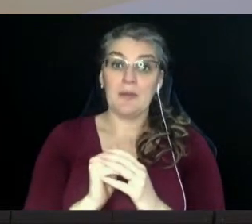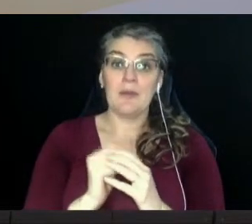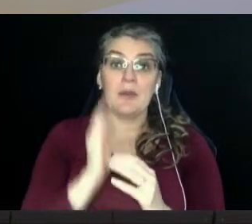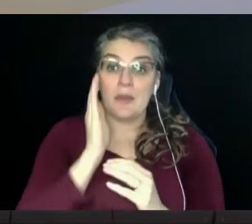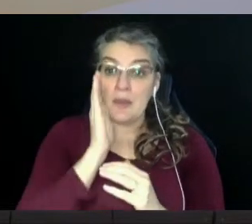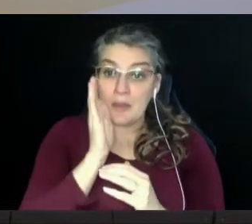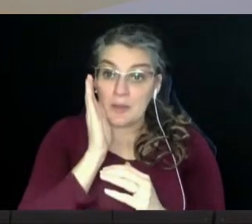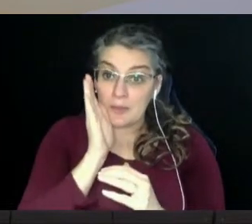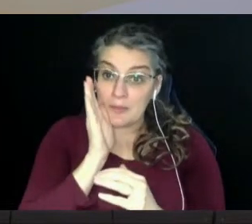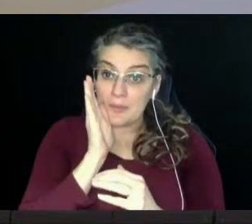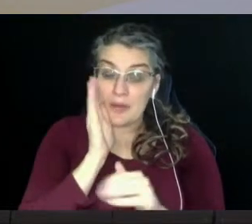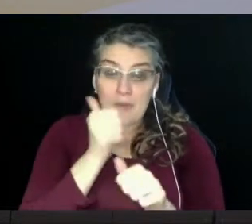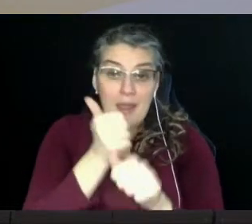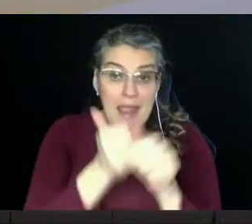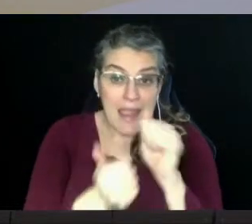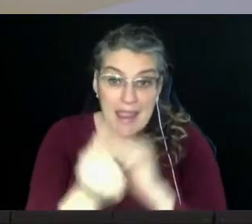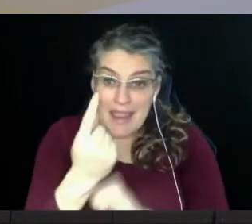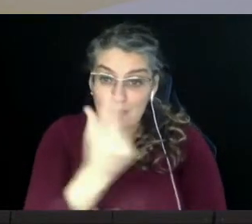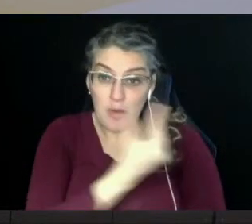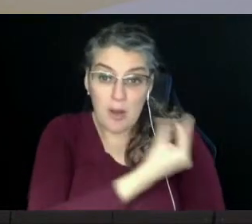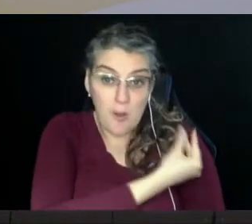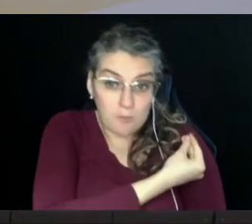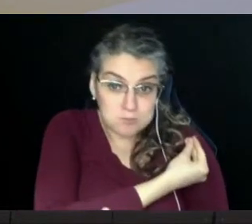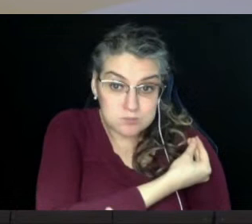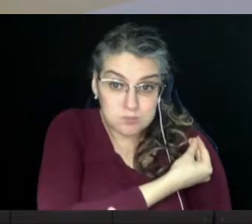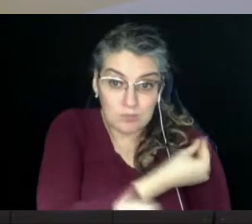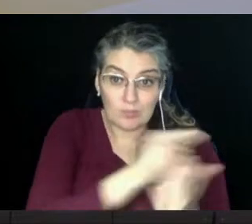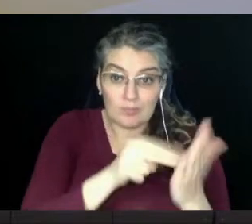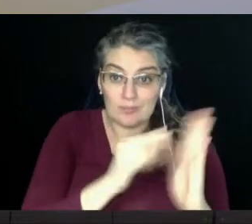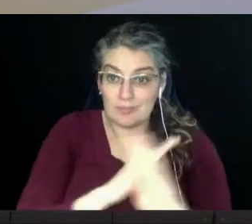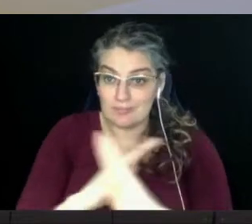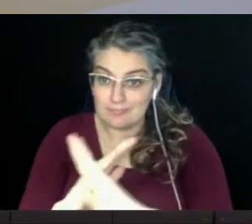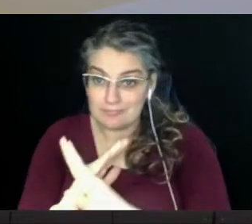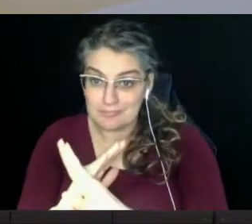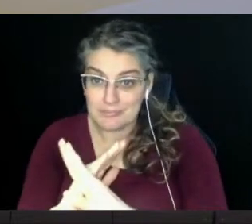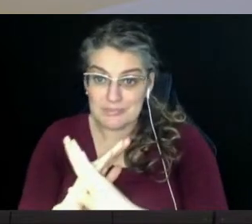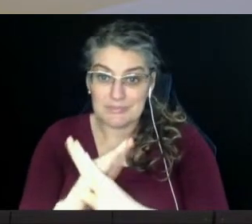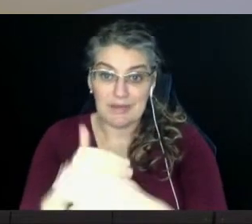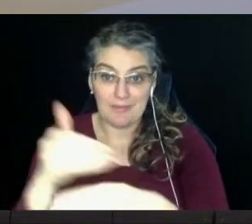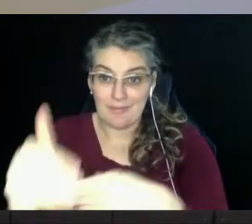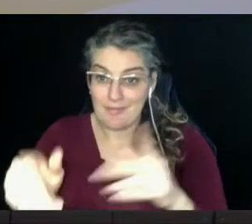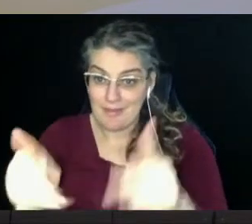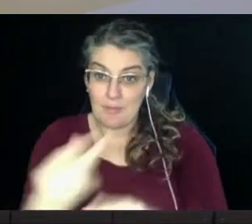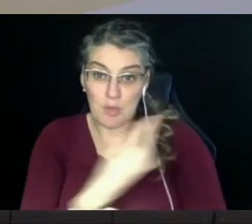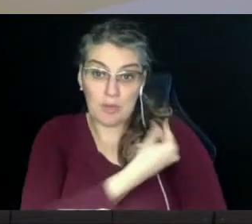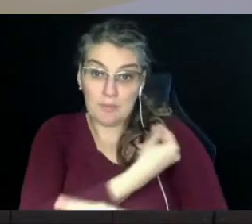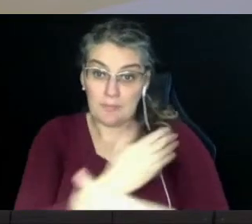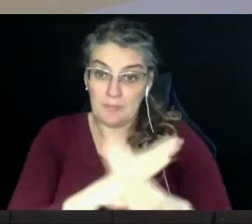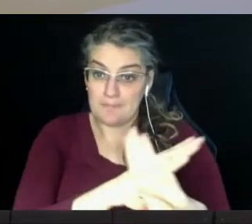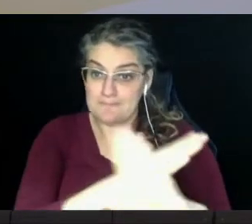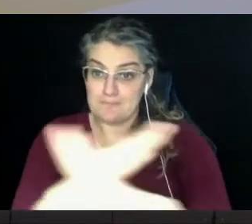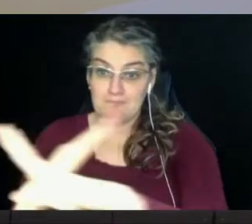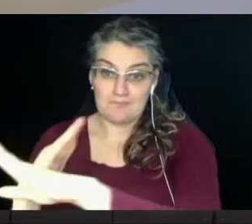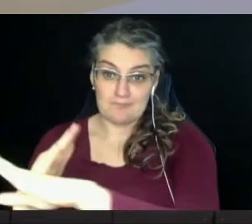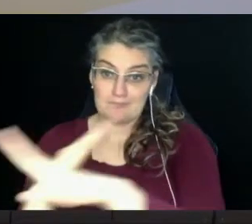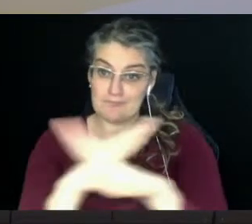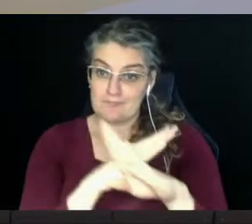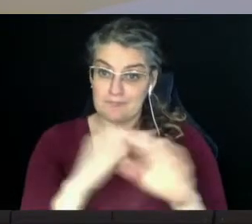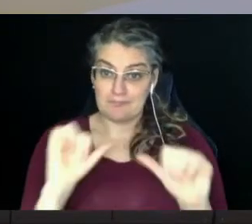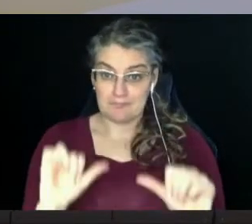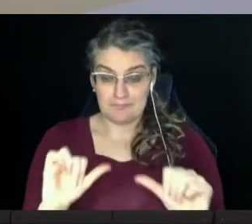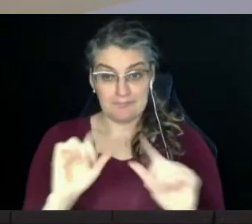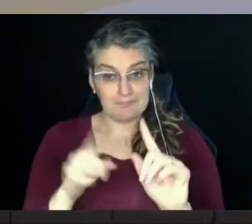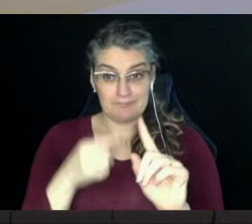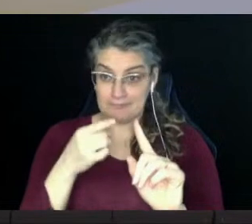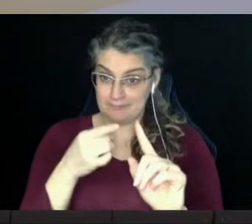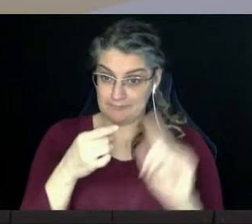time, one immunization at a time. As a province, for us all to be protected and to be able to change our broad public